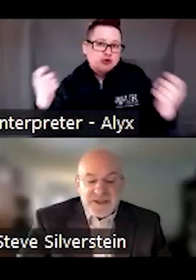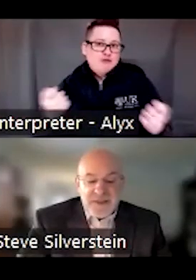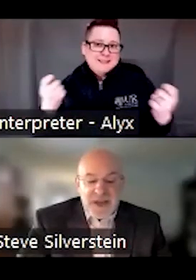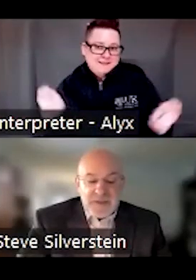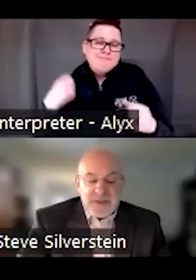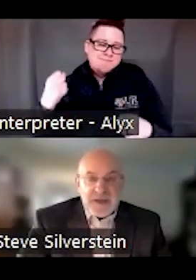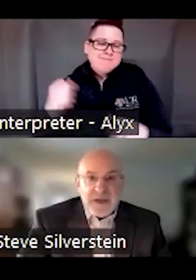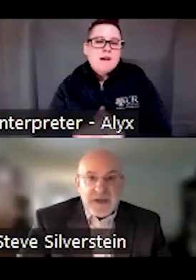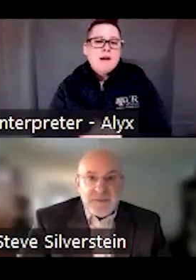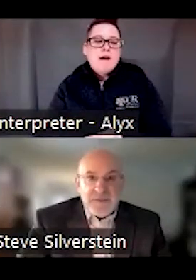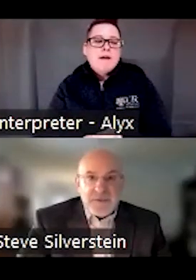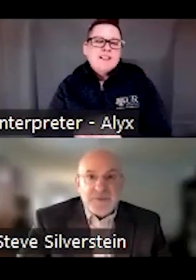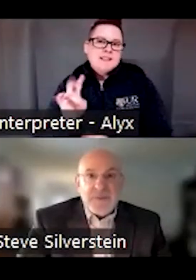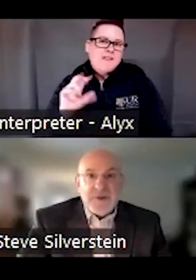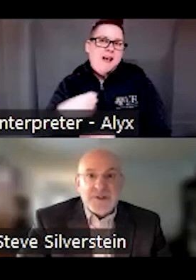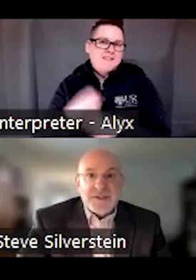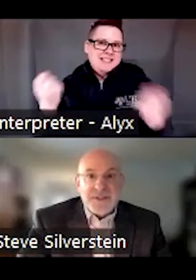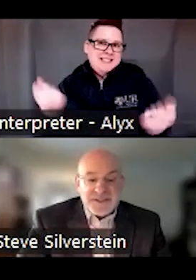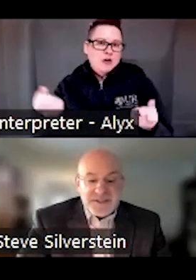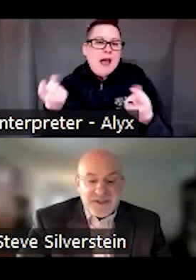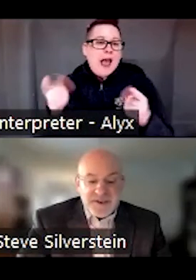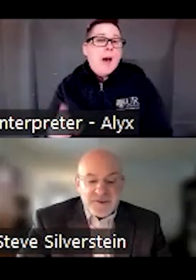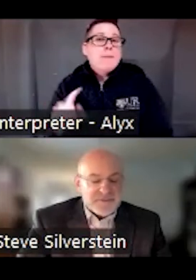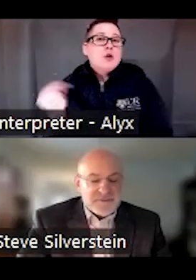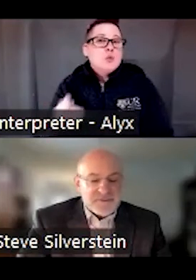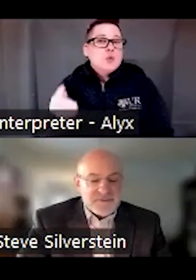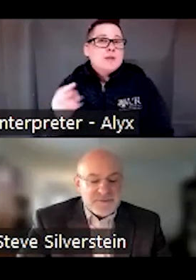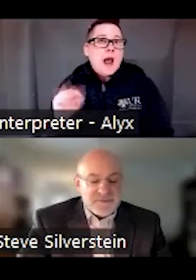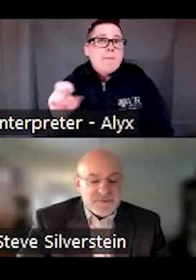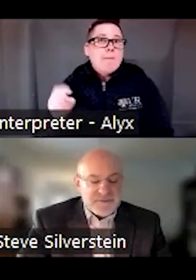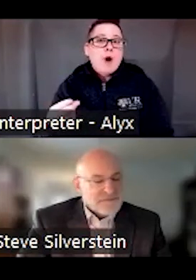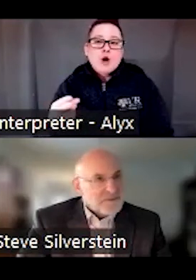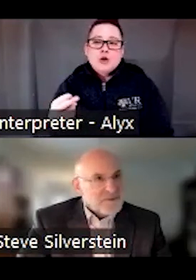This is something happening Tuesday, March 6th, or